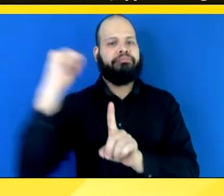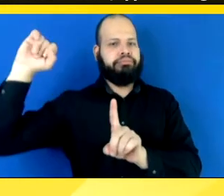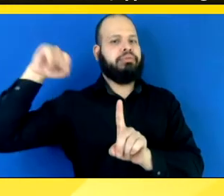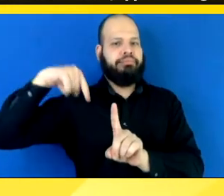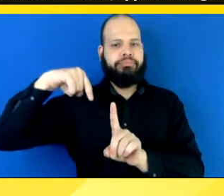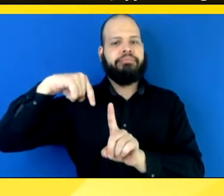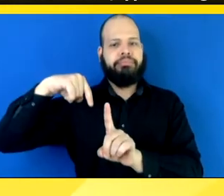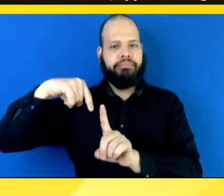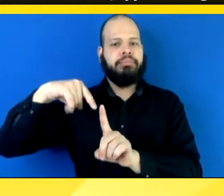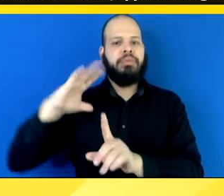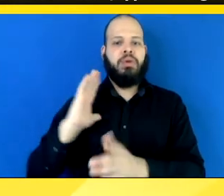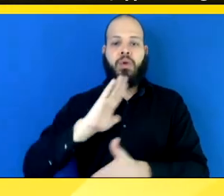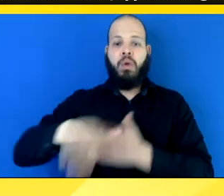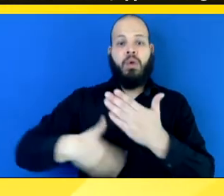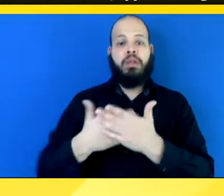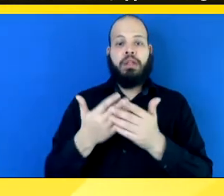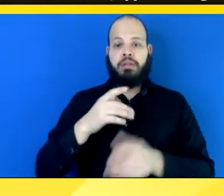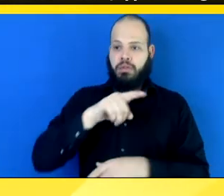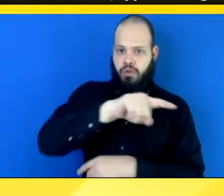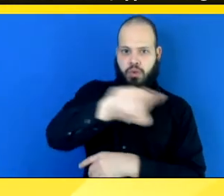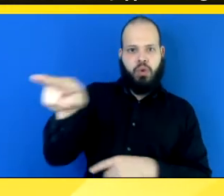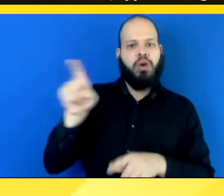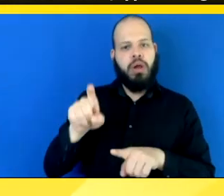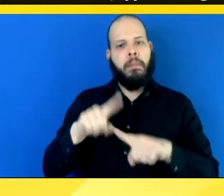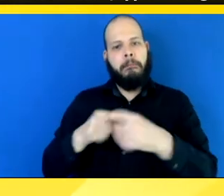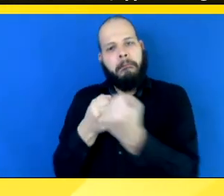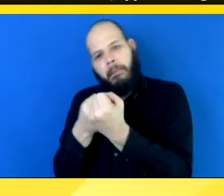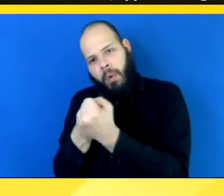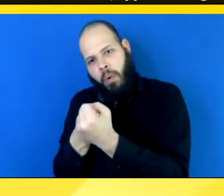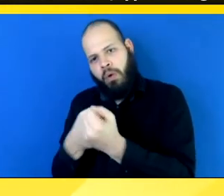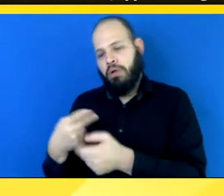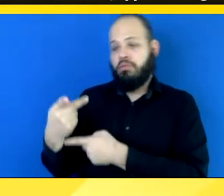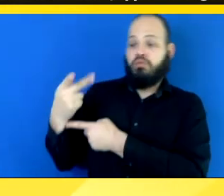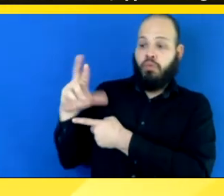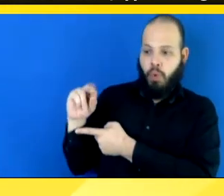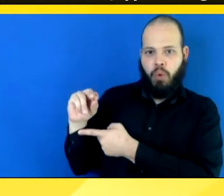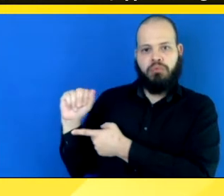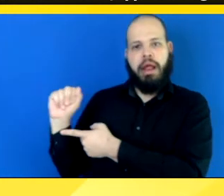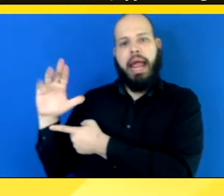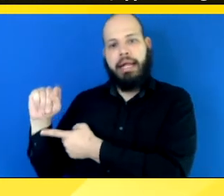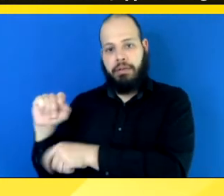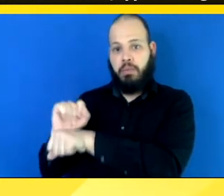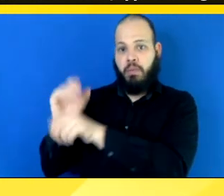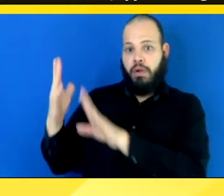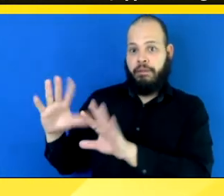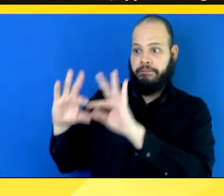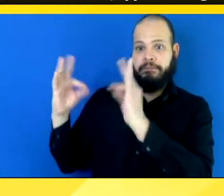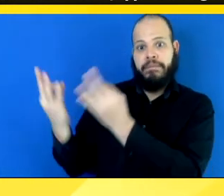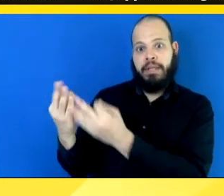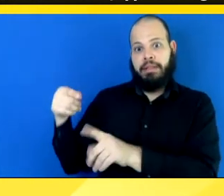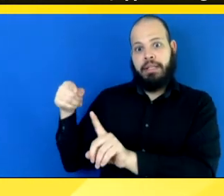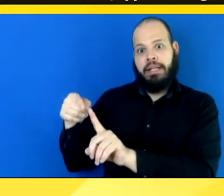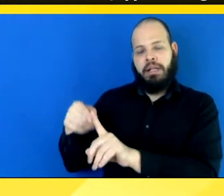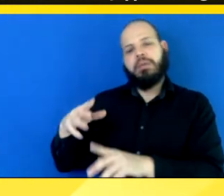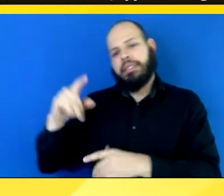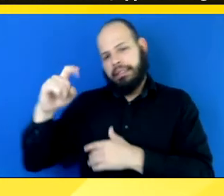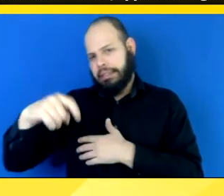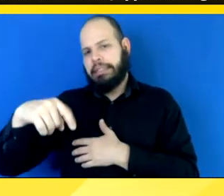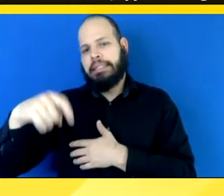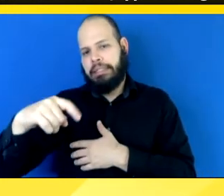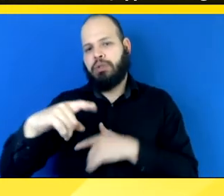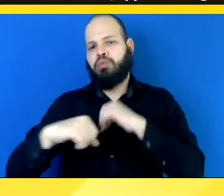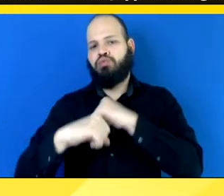because working families and workers in Bessemer need this protection more than ever. Every single day of this pandemic,